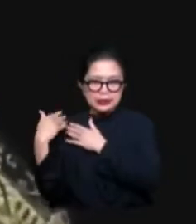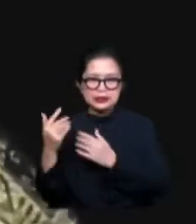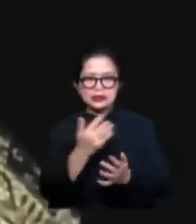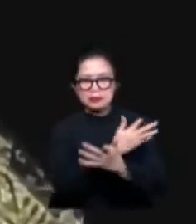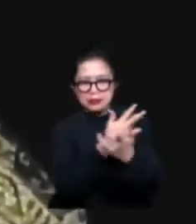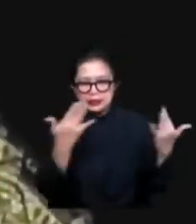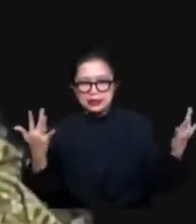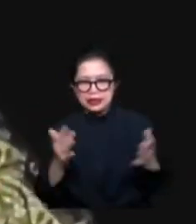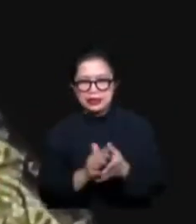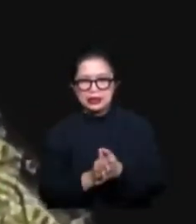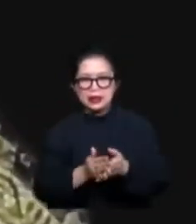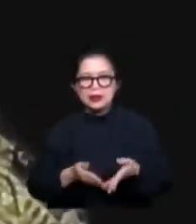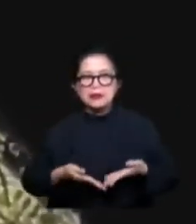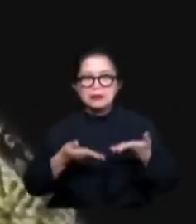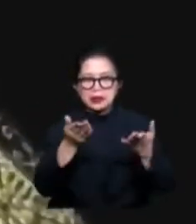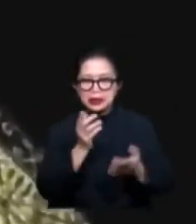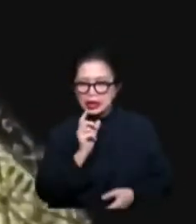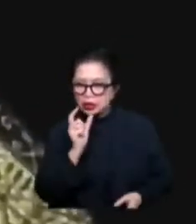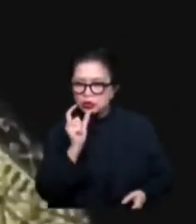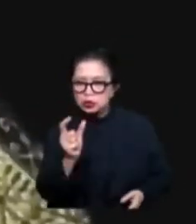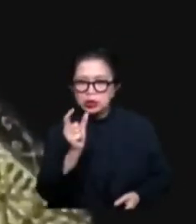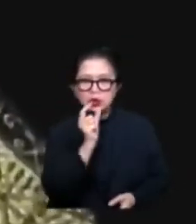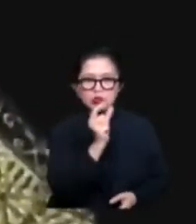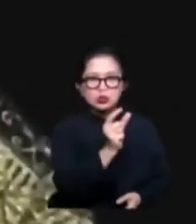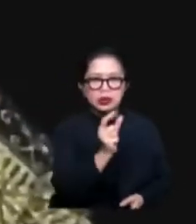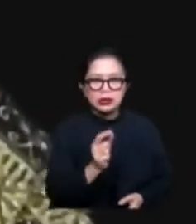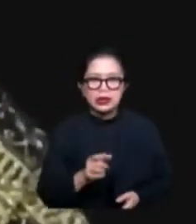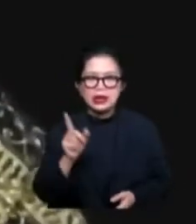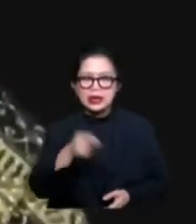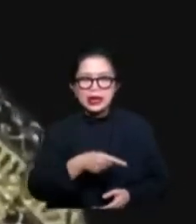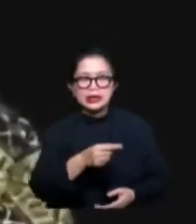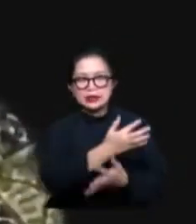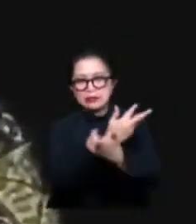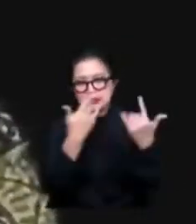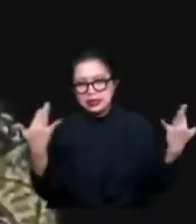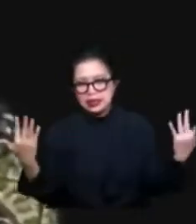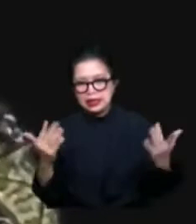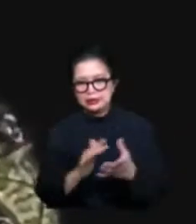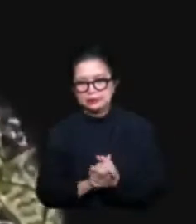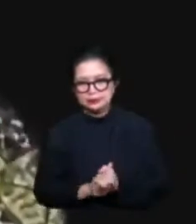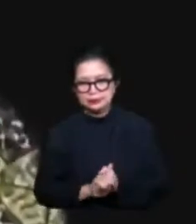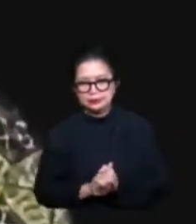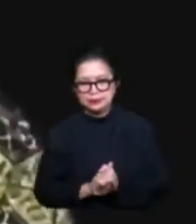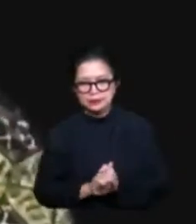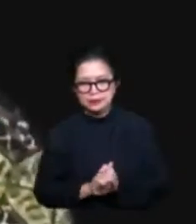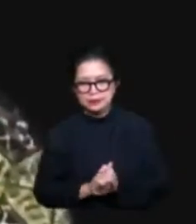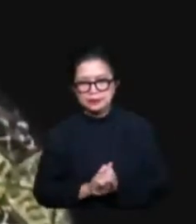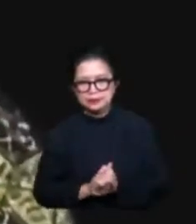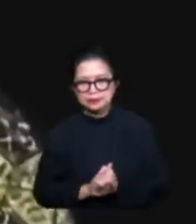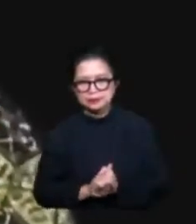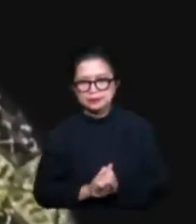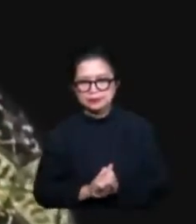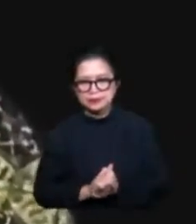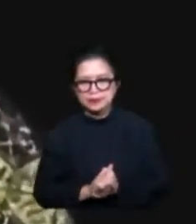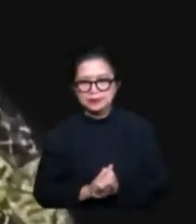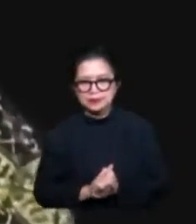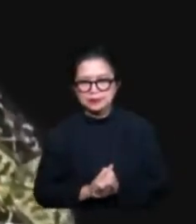or donate something, or because when you educate the